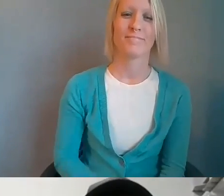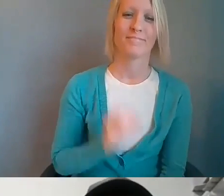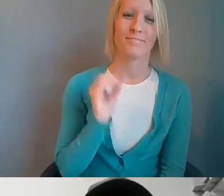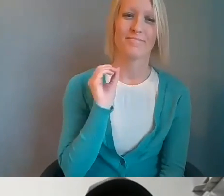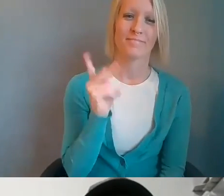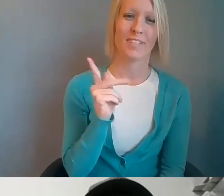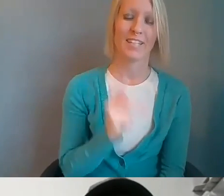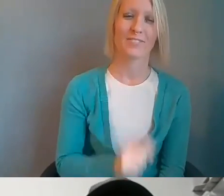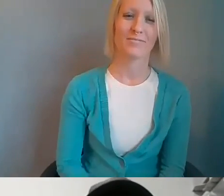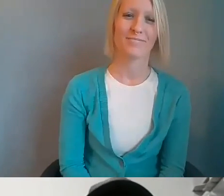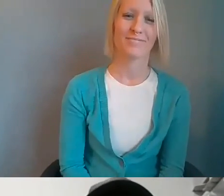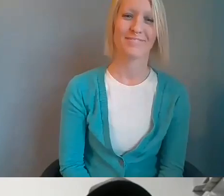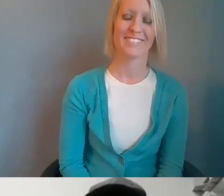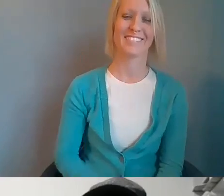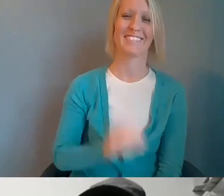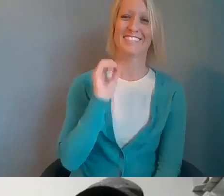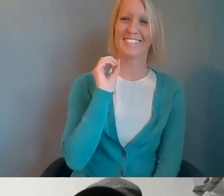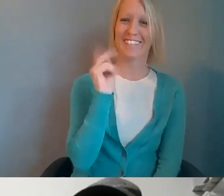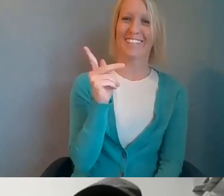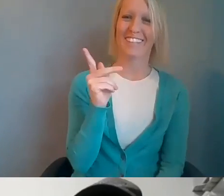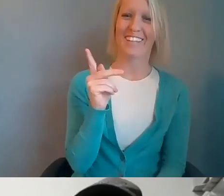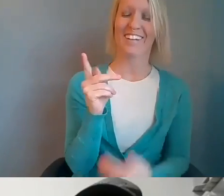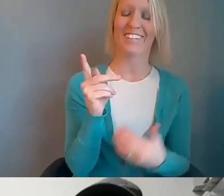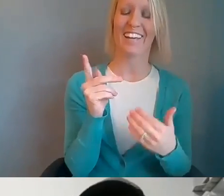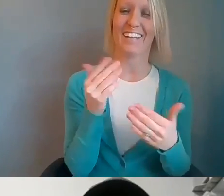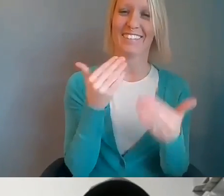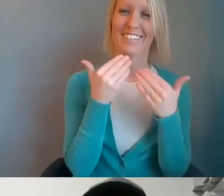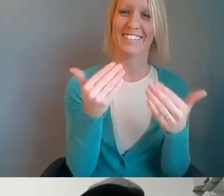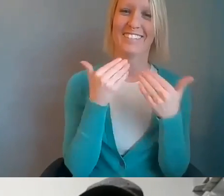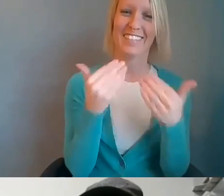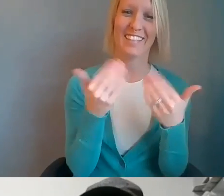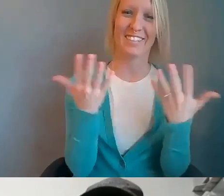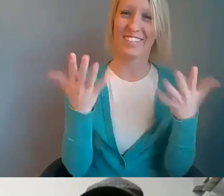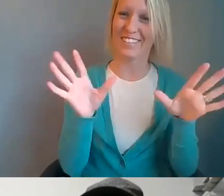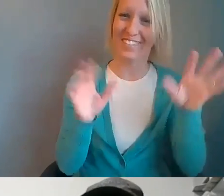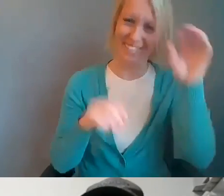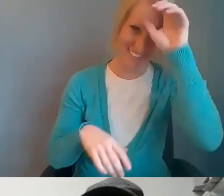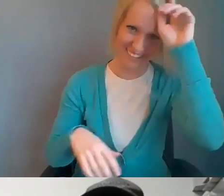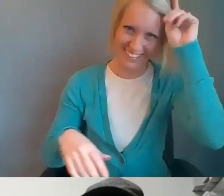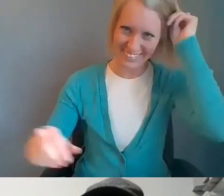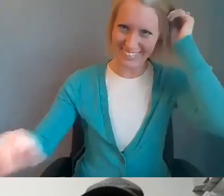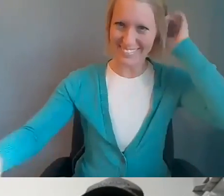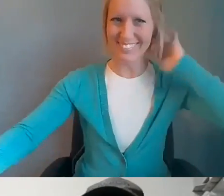So I just went about 17 minutes. Okay. Can't shut me up when you get me started.